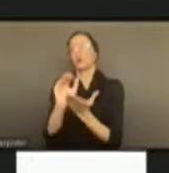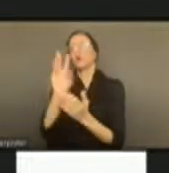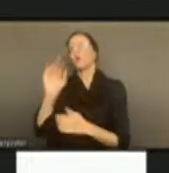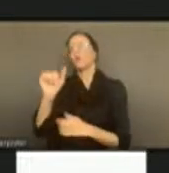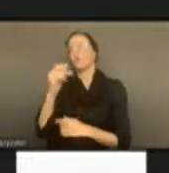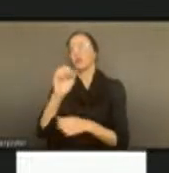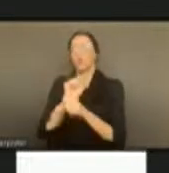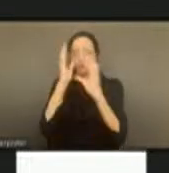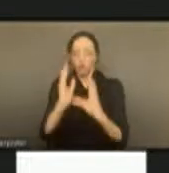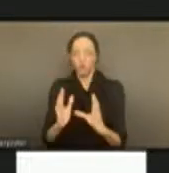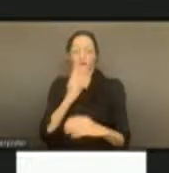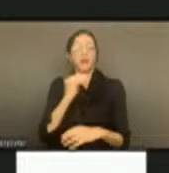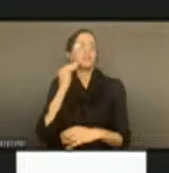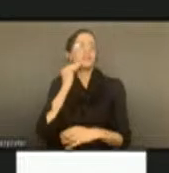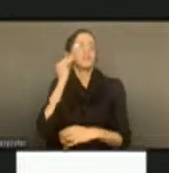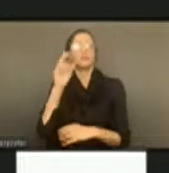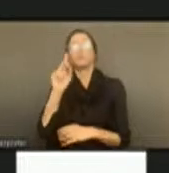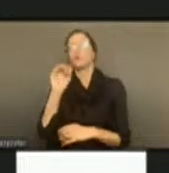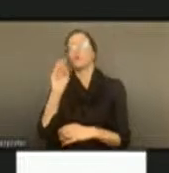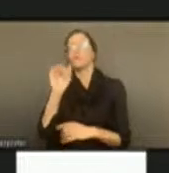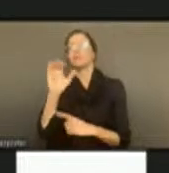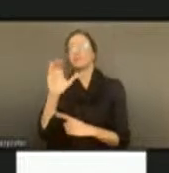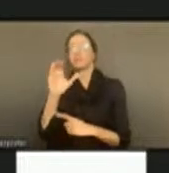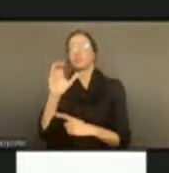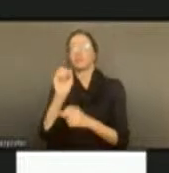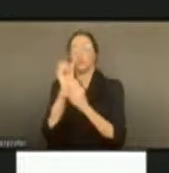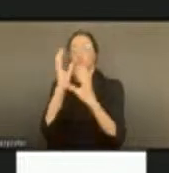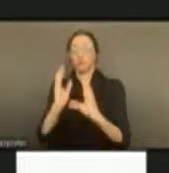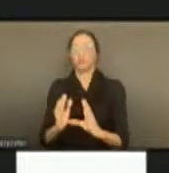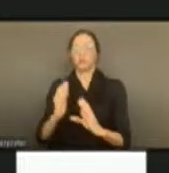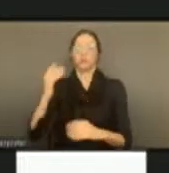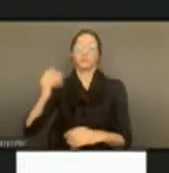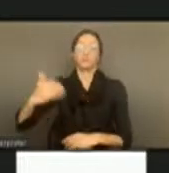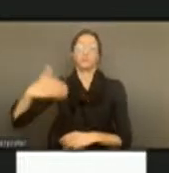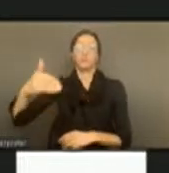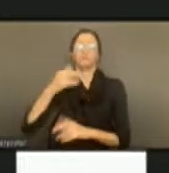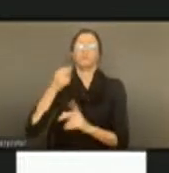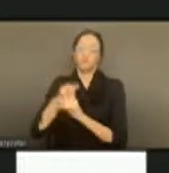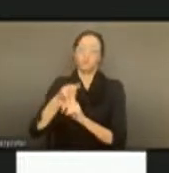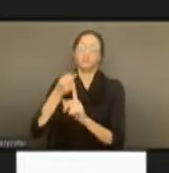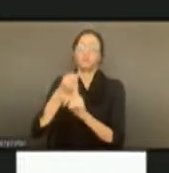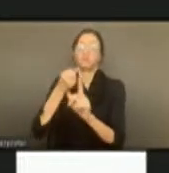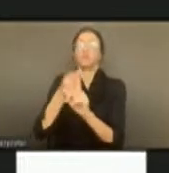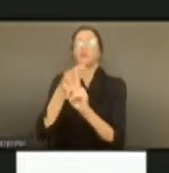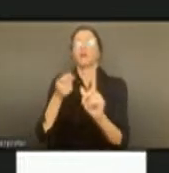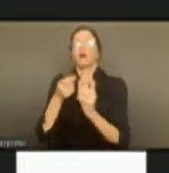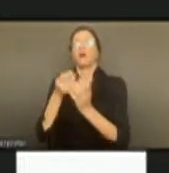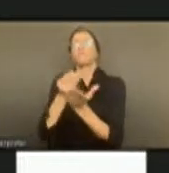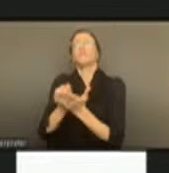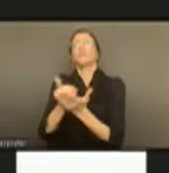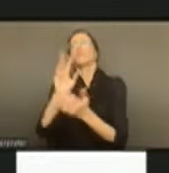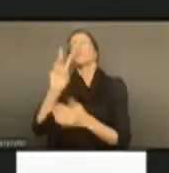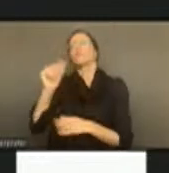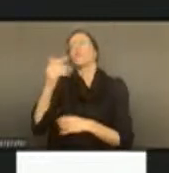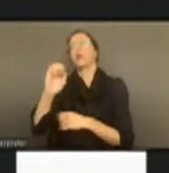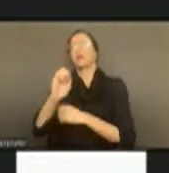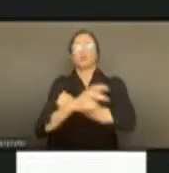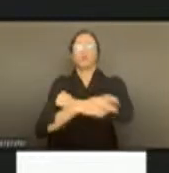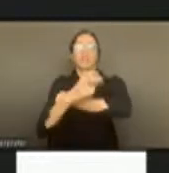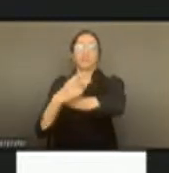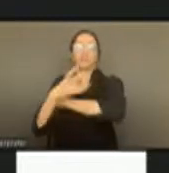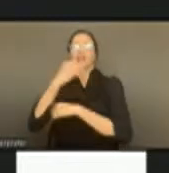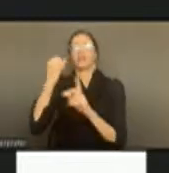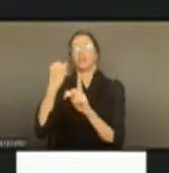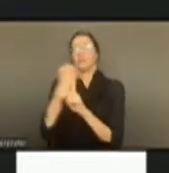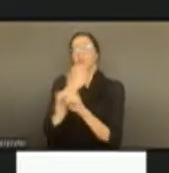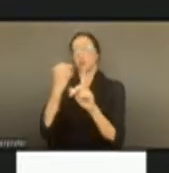simultaneously chronically impacted by wage theft and abuses on the job. We are asking the mayor and commissioners to fund urgent relief